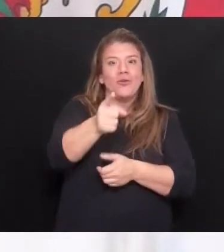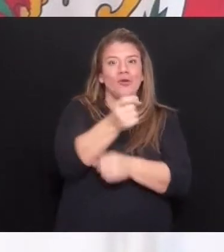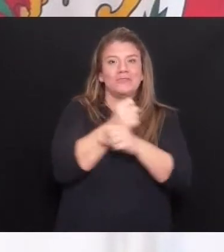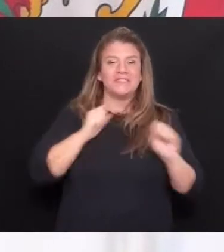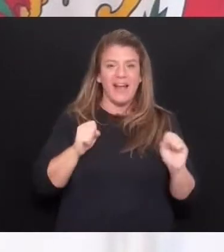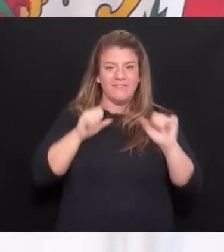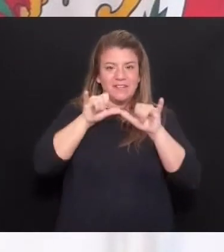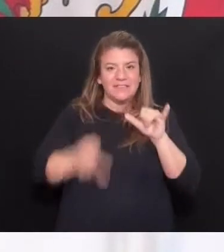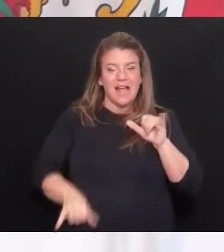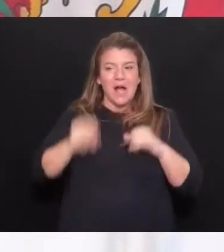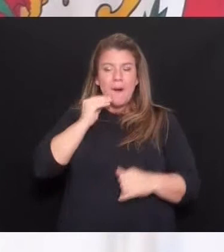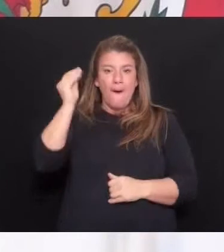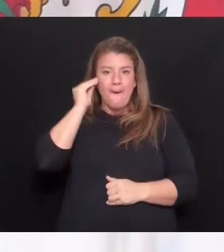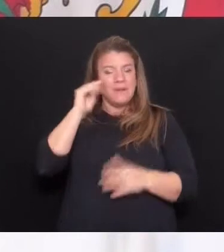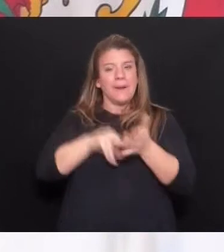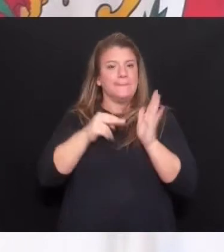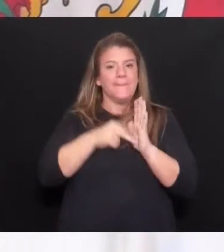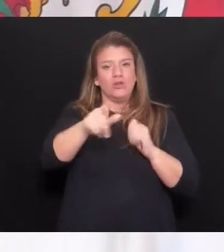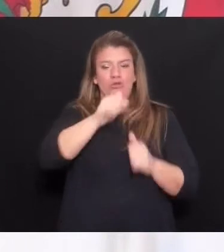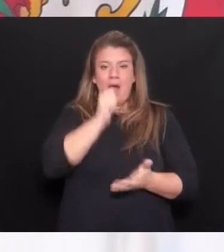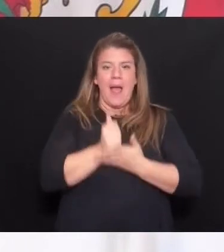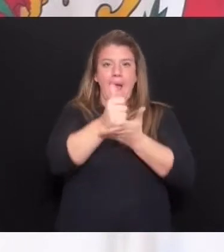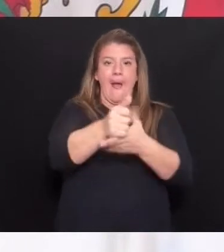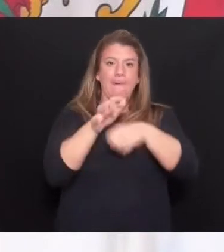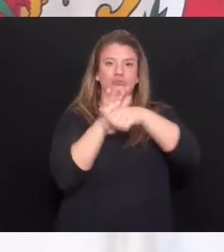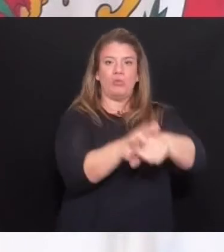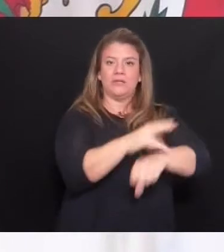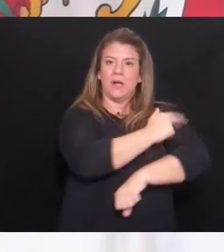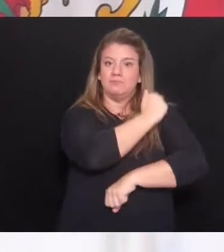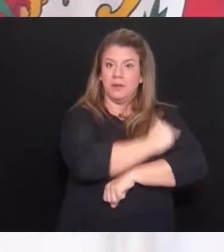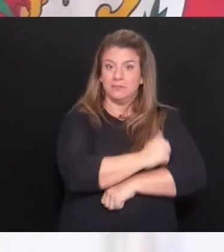where really and truly we're not overloading our hospitals even more.